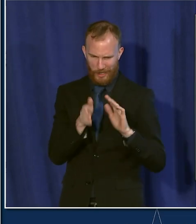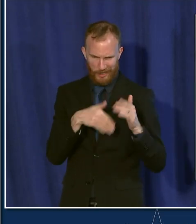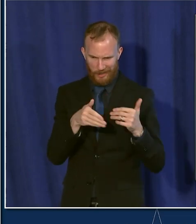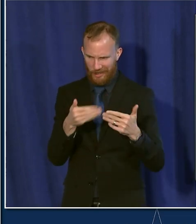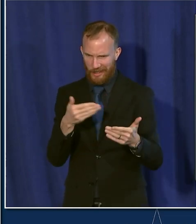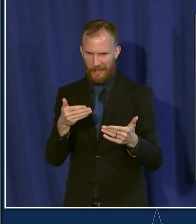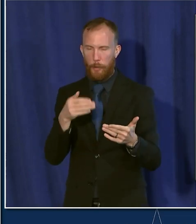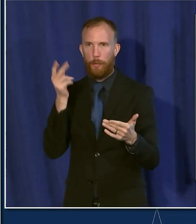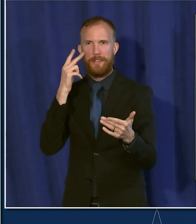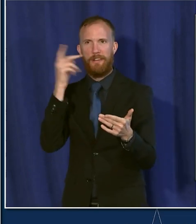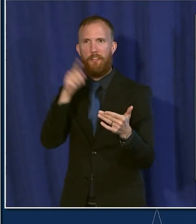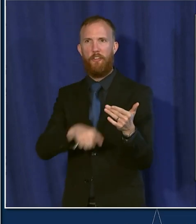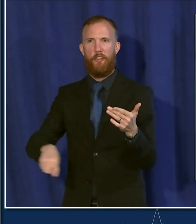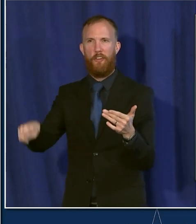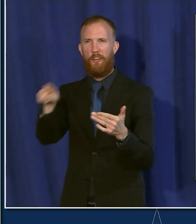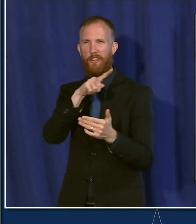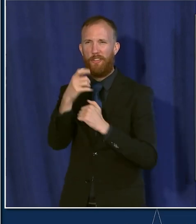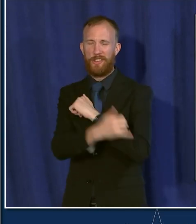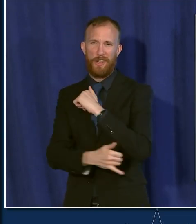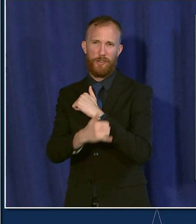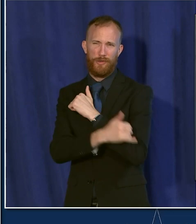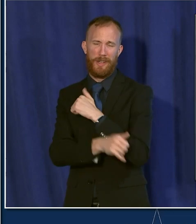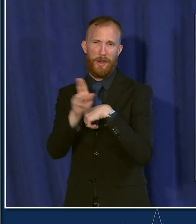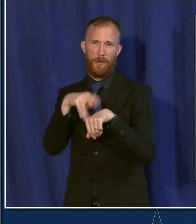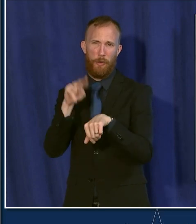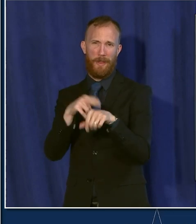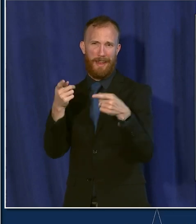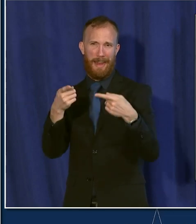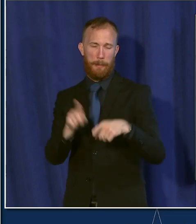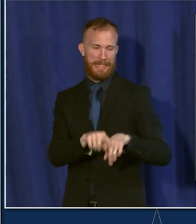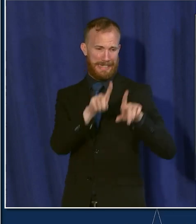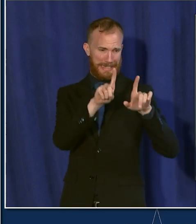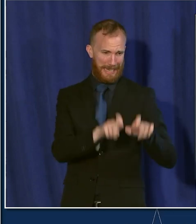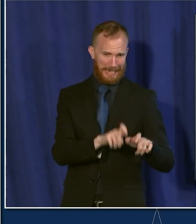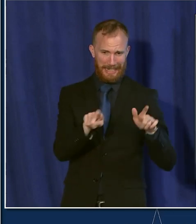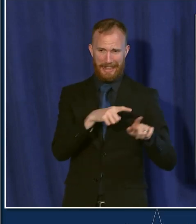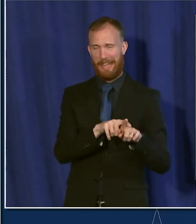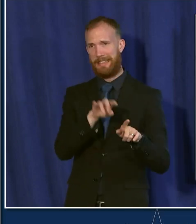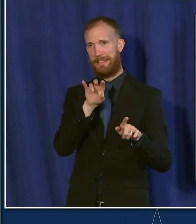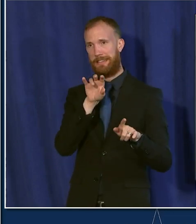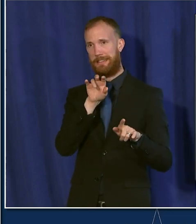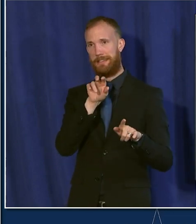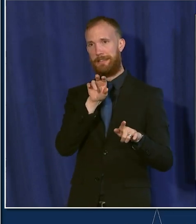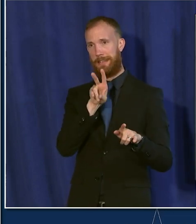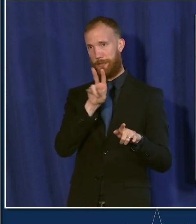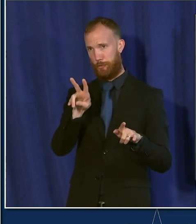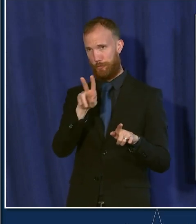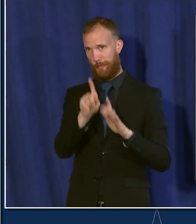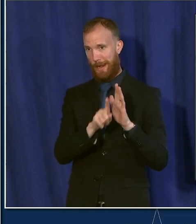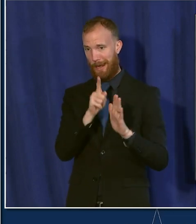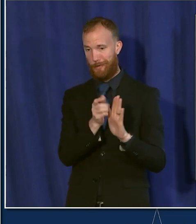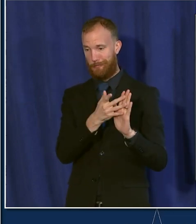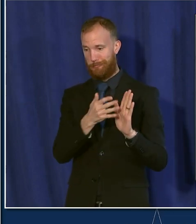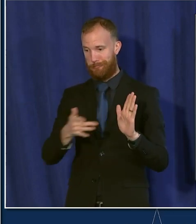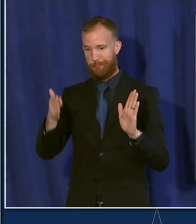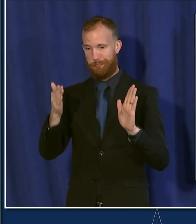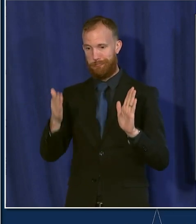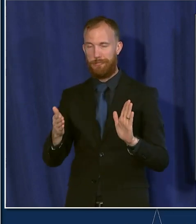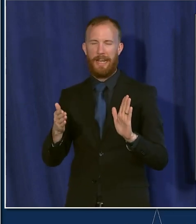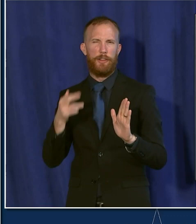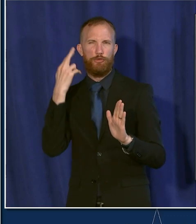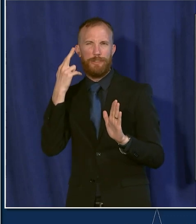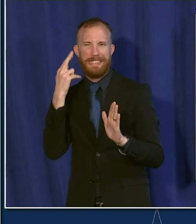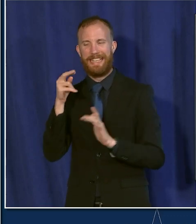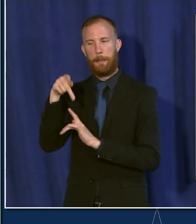over the country, 72 hours is the more typical standard. And that's primarily because if people are getting a PCR test, it